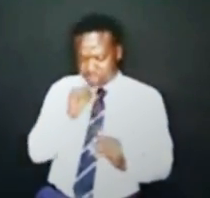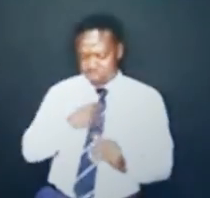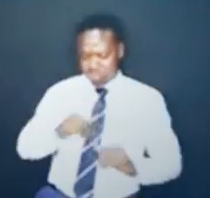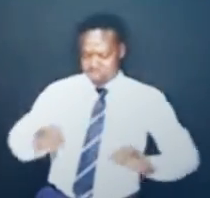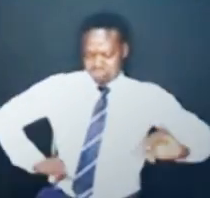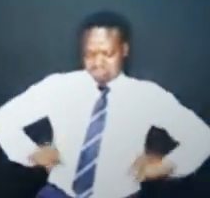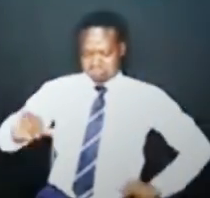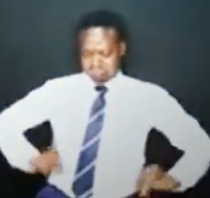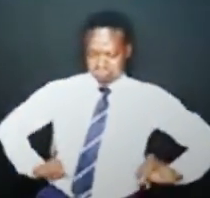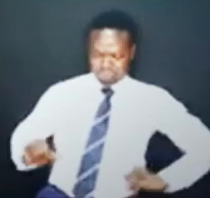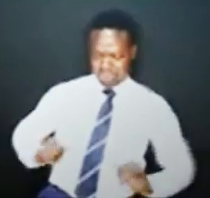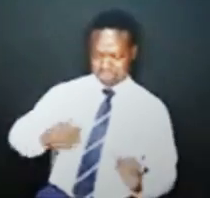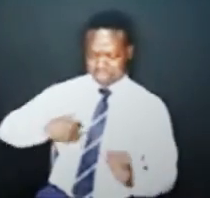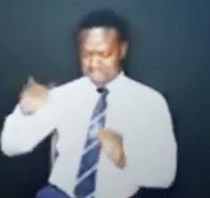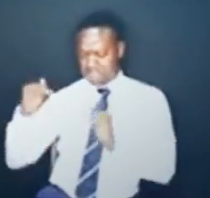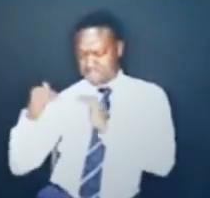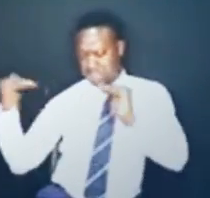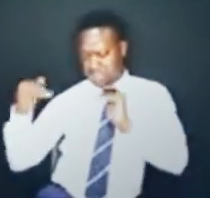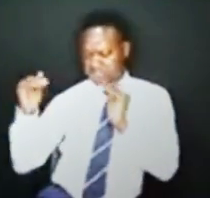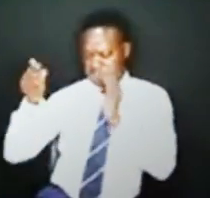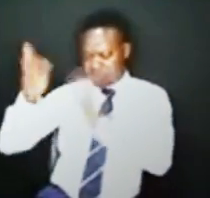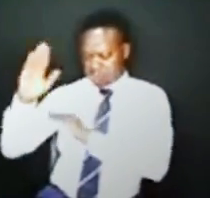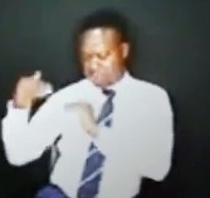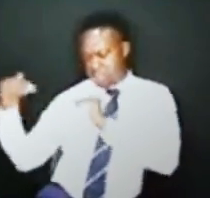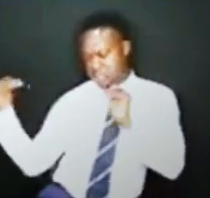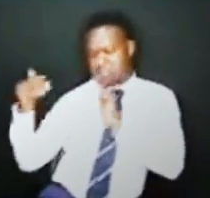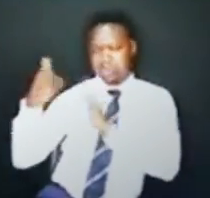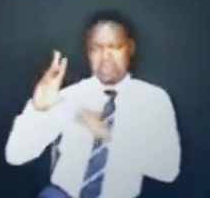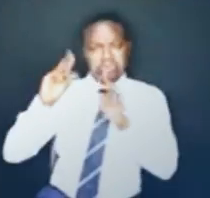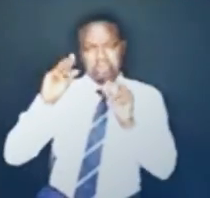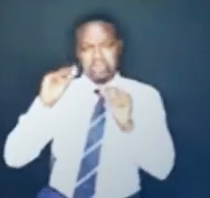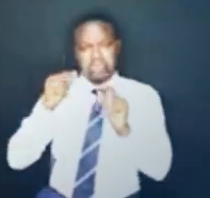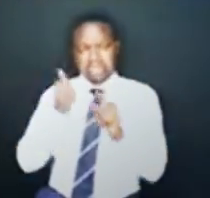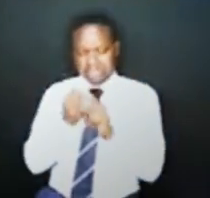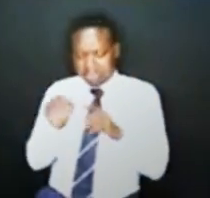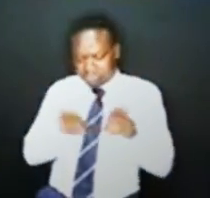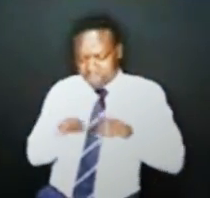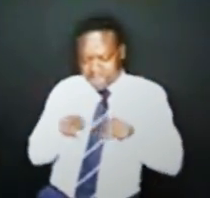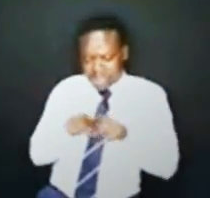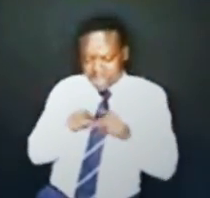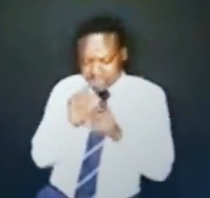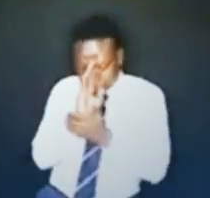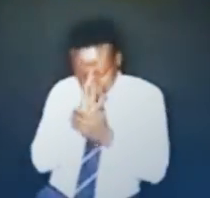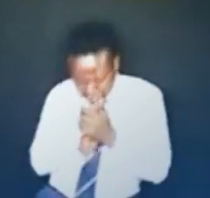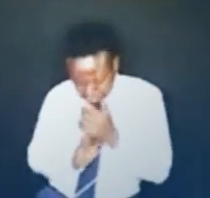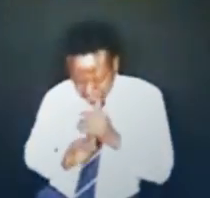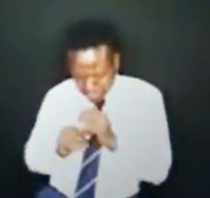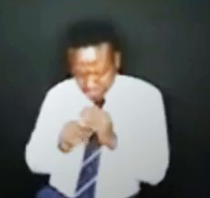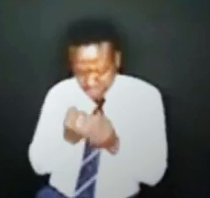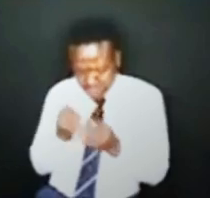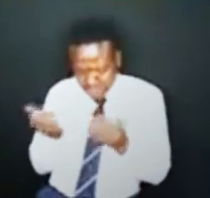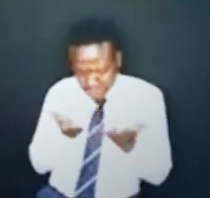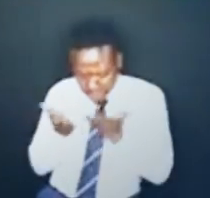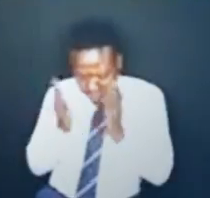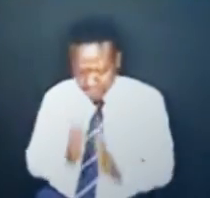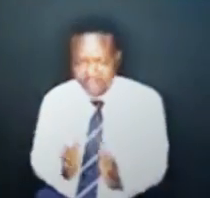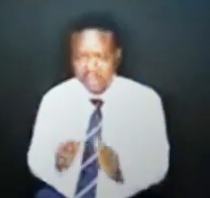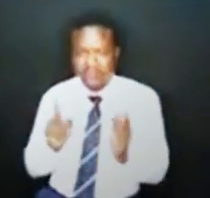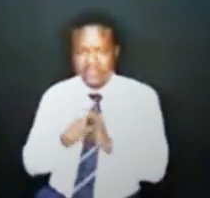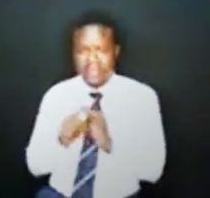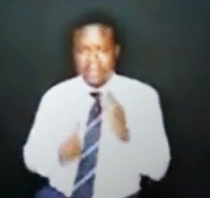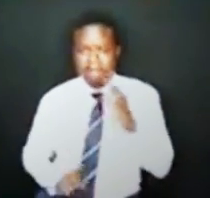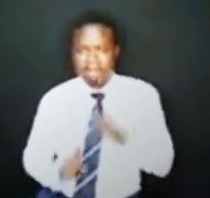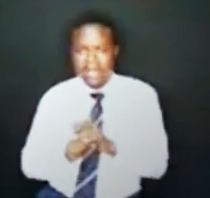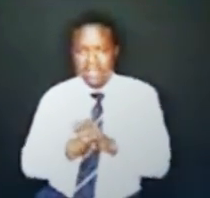Sir Unipa Sesso, now ye not ye, send your ye not ye fire no, who no set Unipa. And being found in appearance